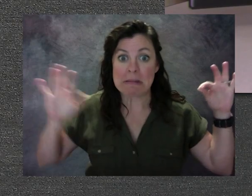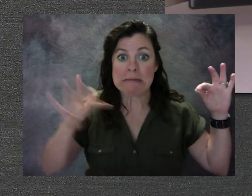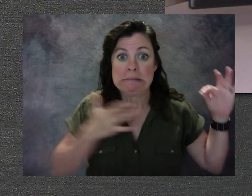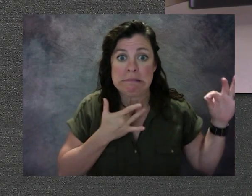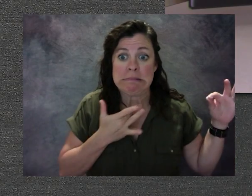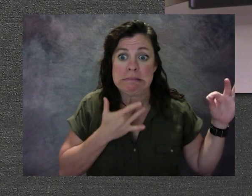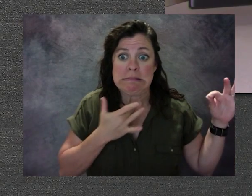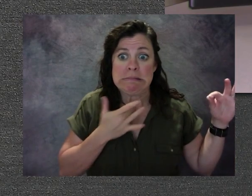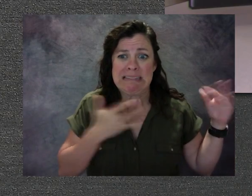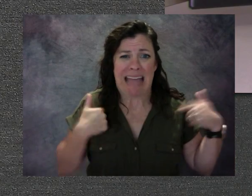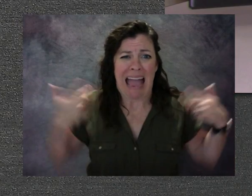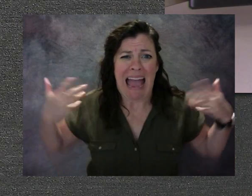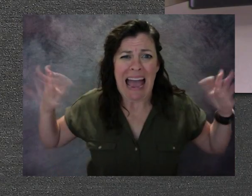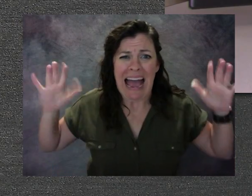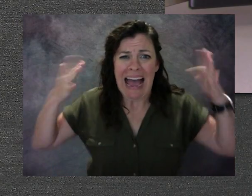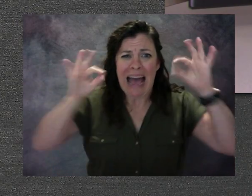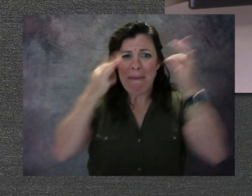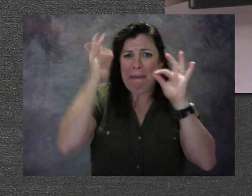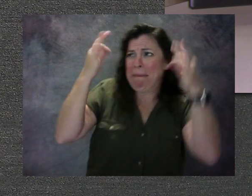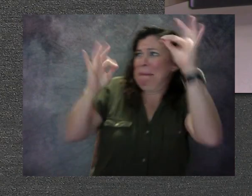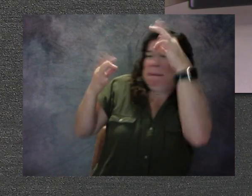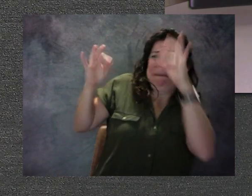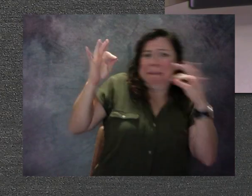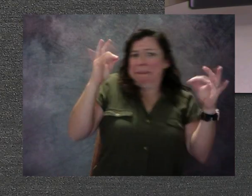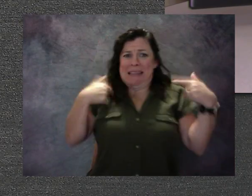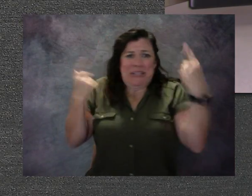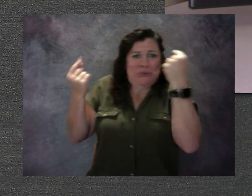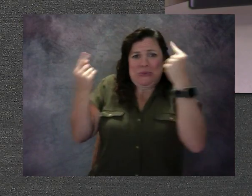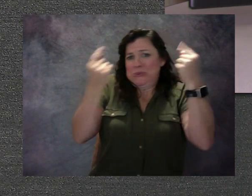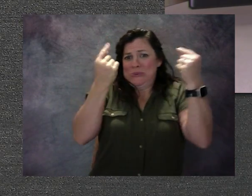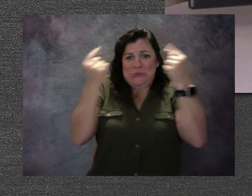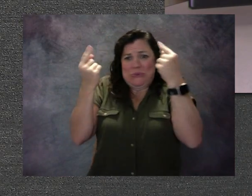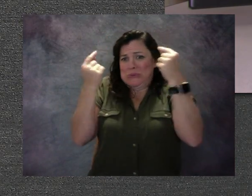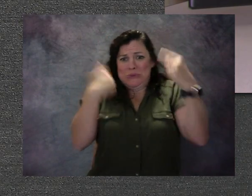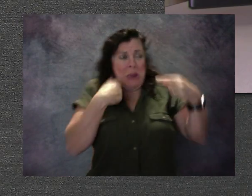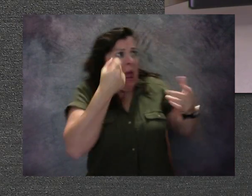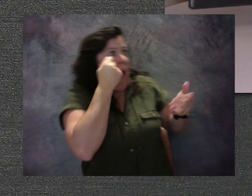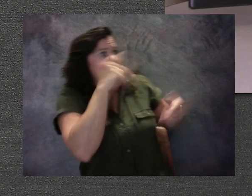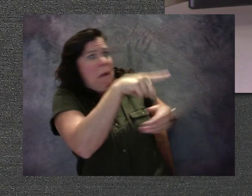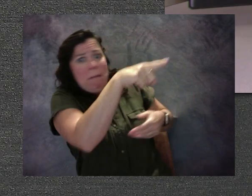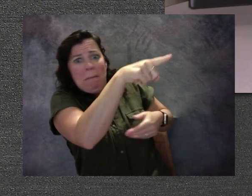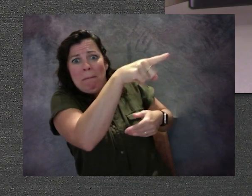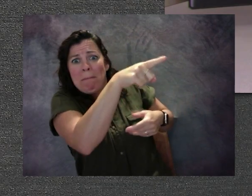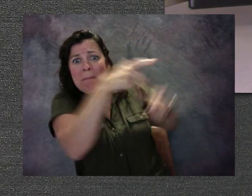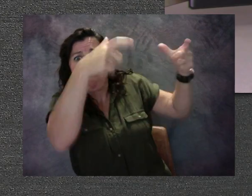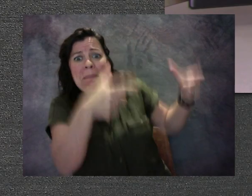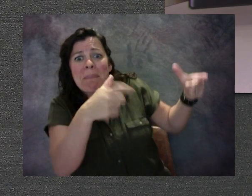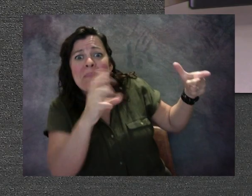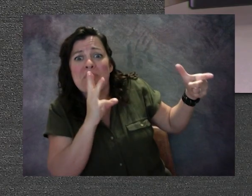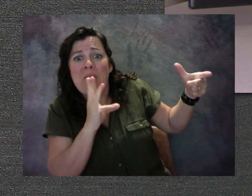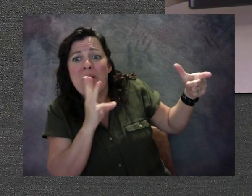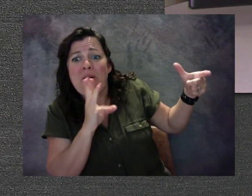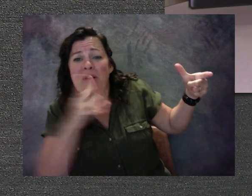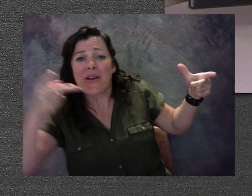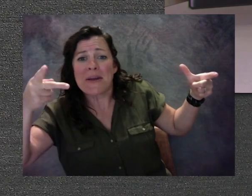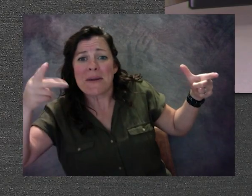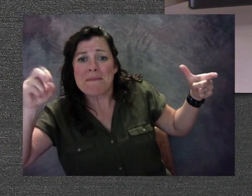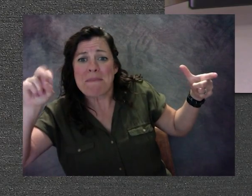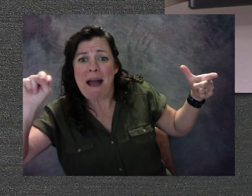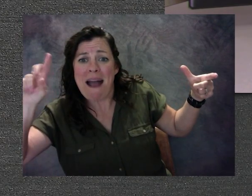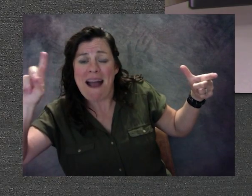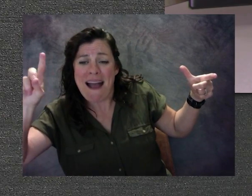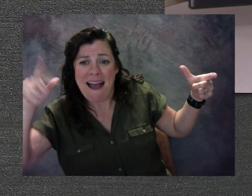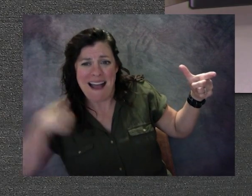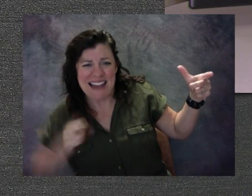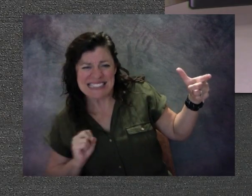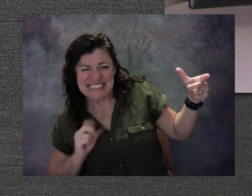of those bees? Yep, we went ahead and jumped into that pond that goes all the way around, didn't